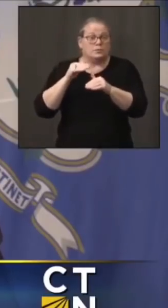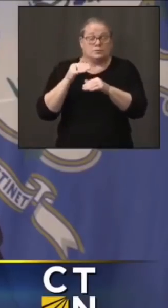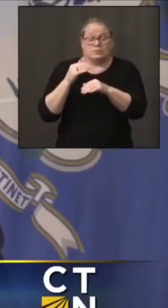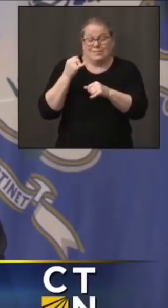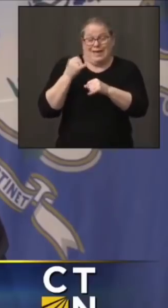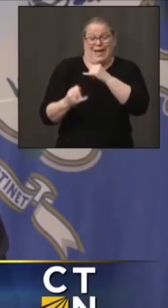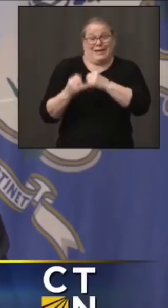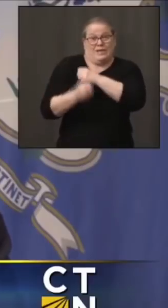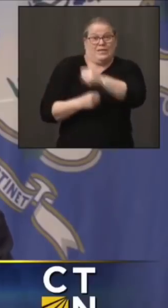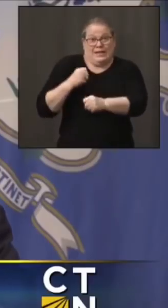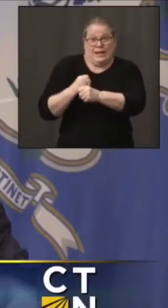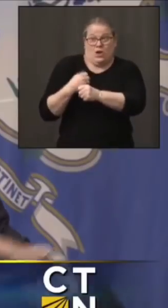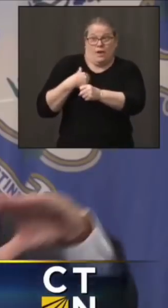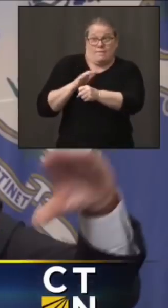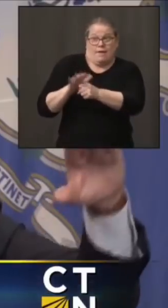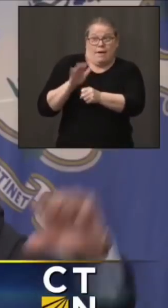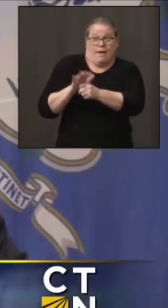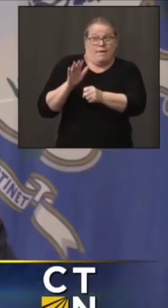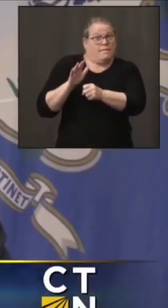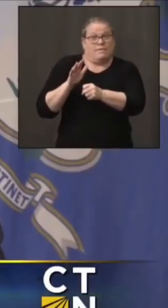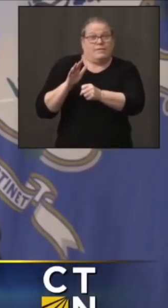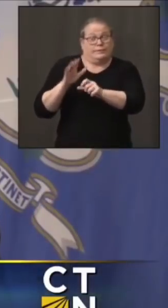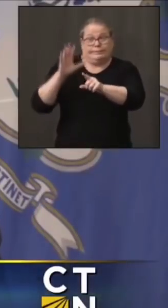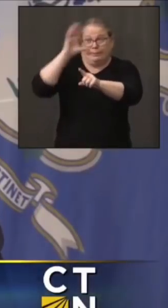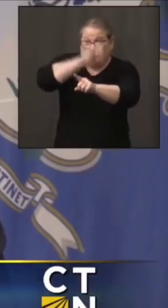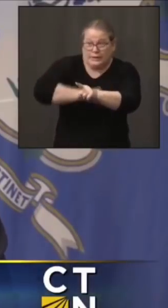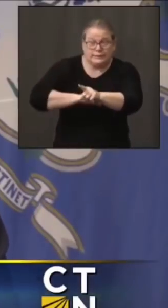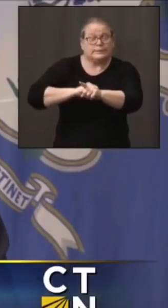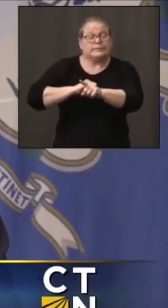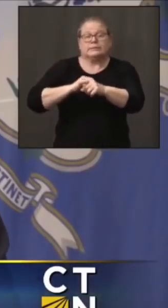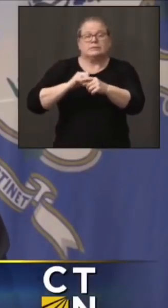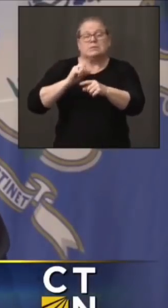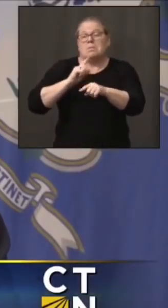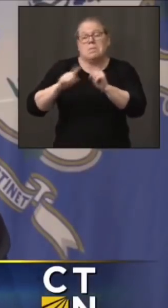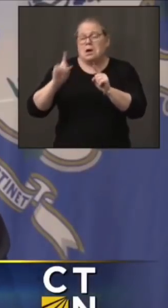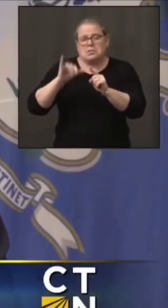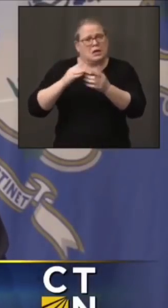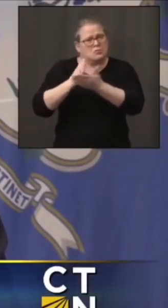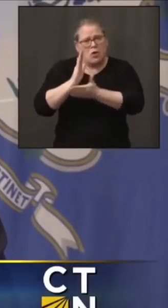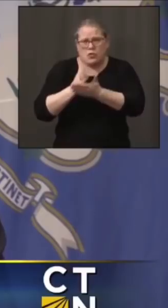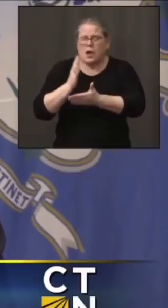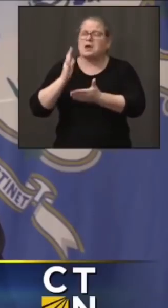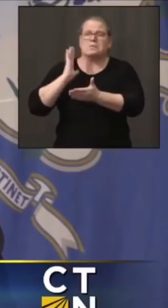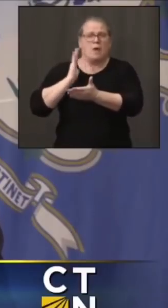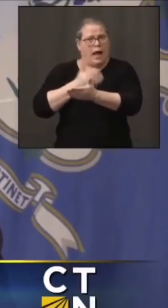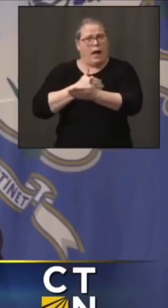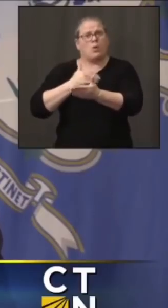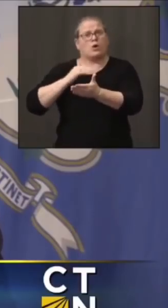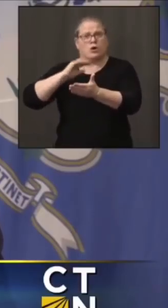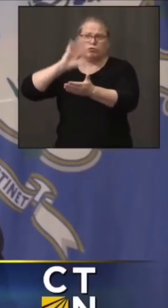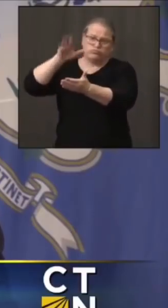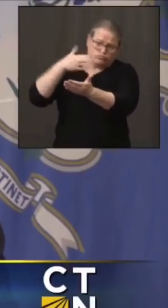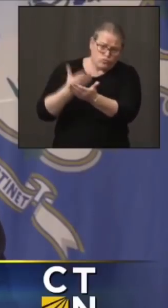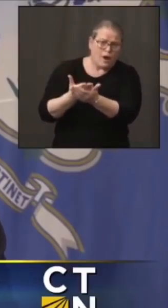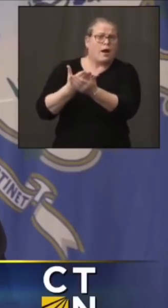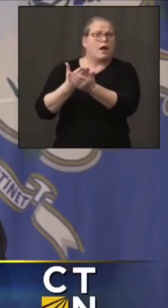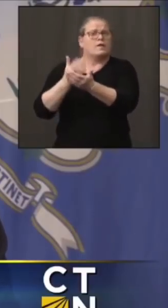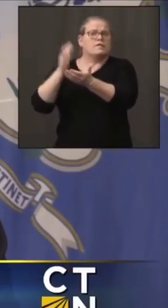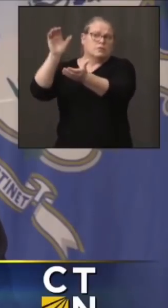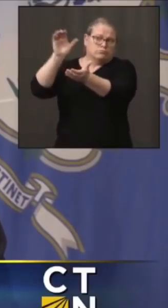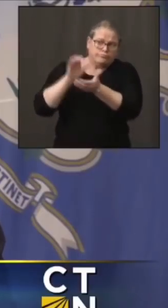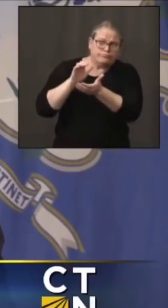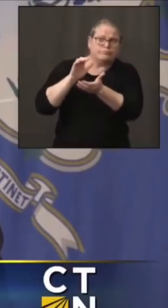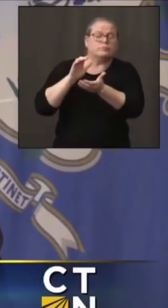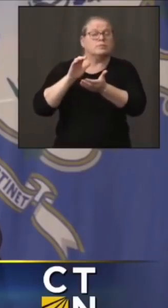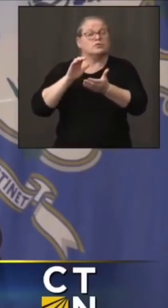We got our dose. You're going to see that ramp up quite a bit over the course of January. I think you know that it's our hope